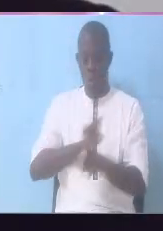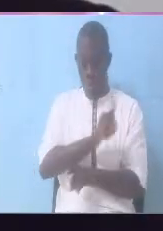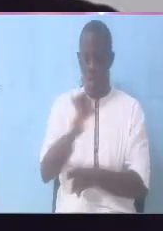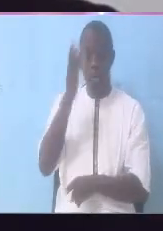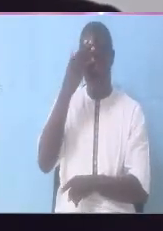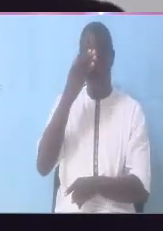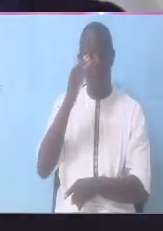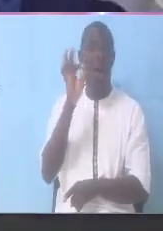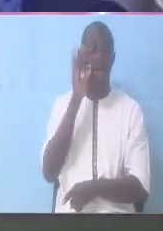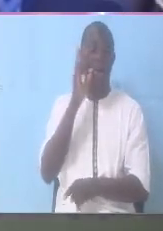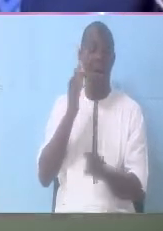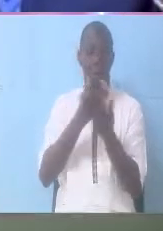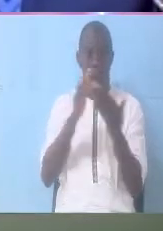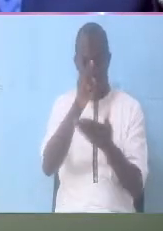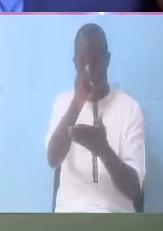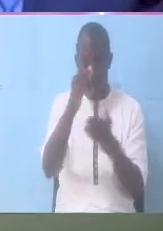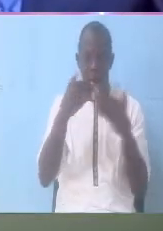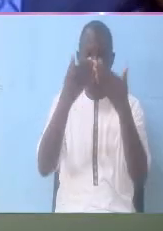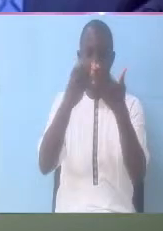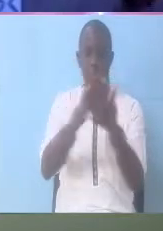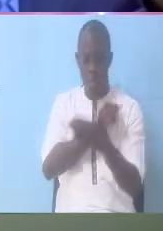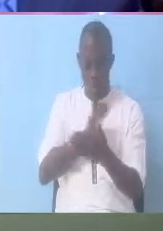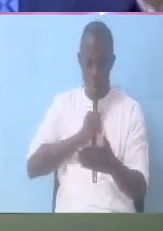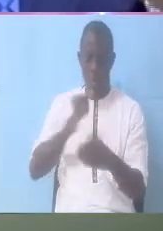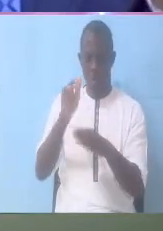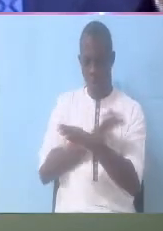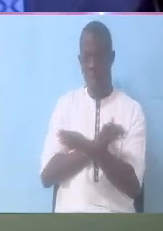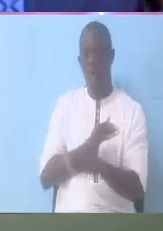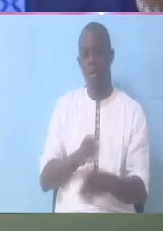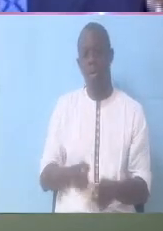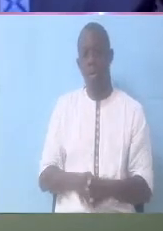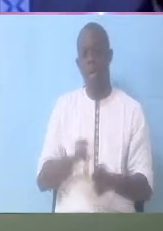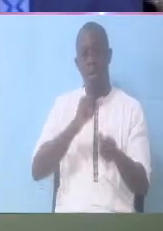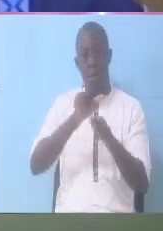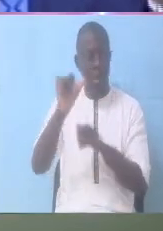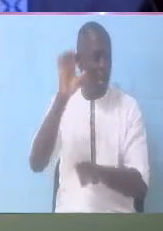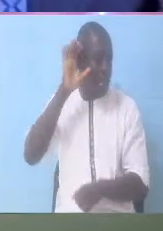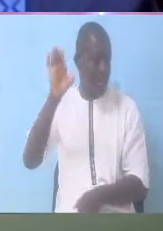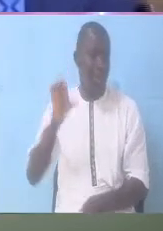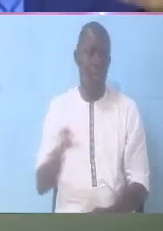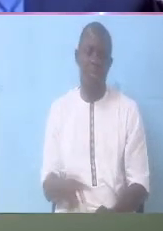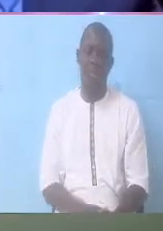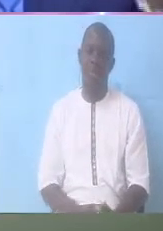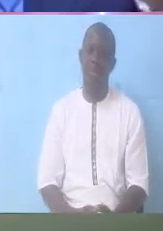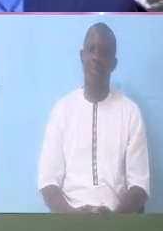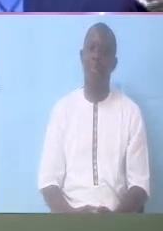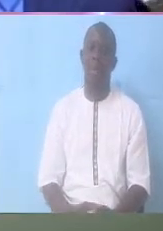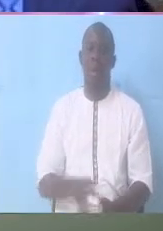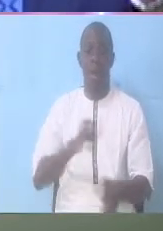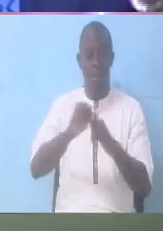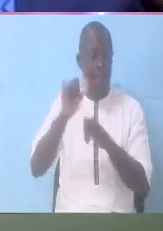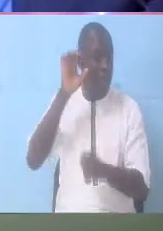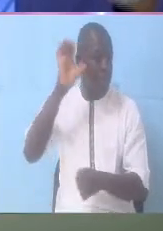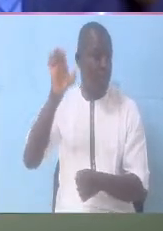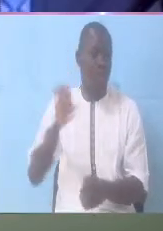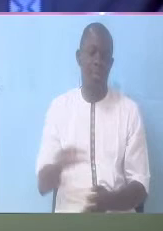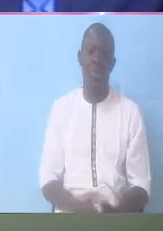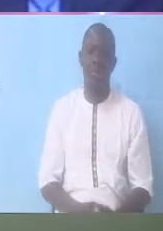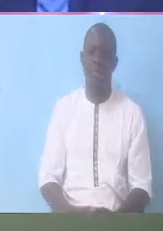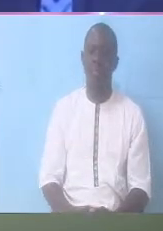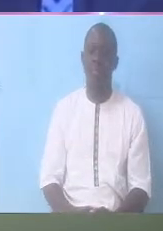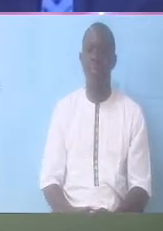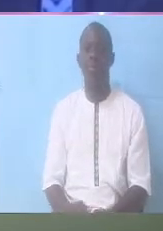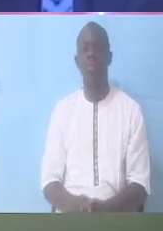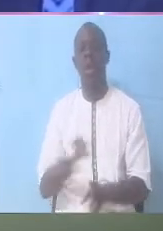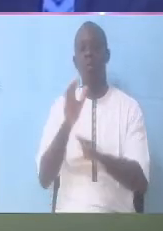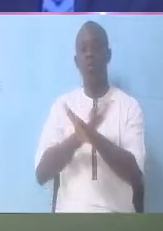before. I said he did say Tumbul misled him. He did say these people are branded as mercenaries. Just listen. Yes, Previously